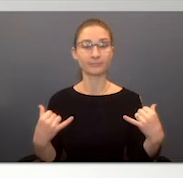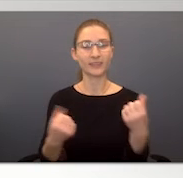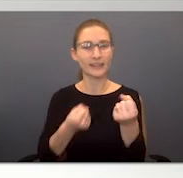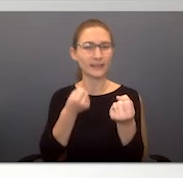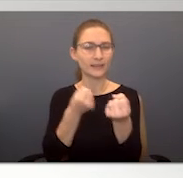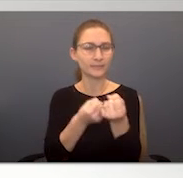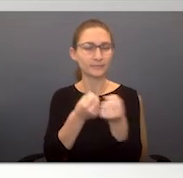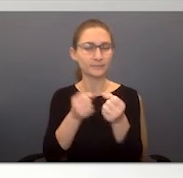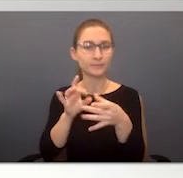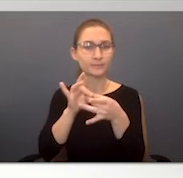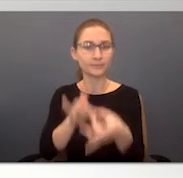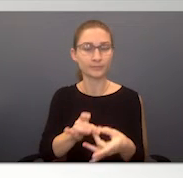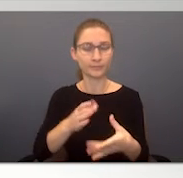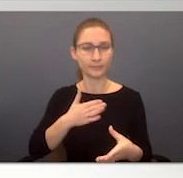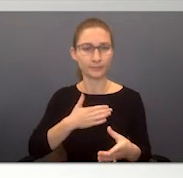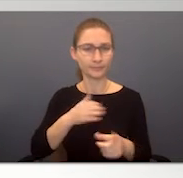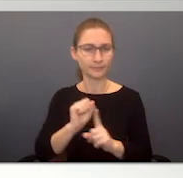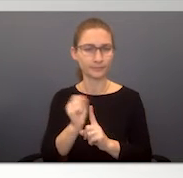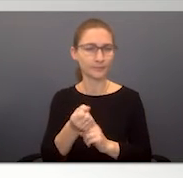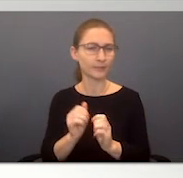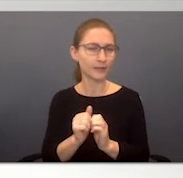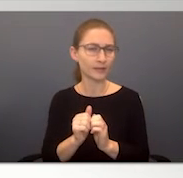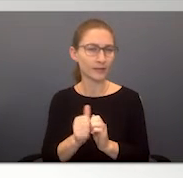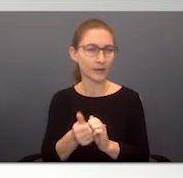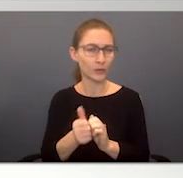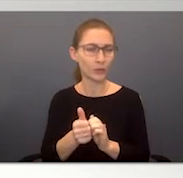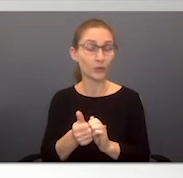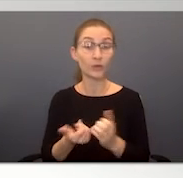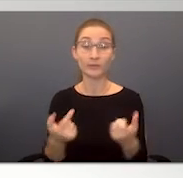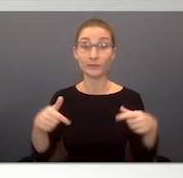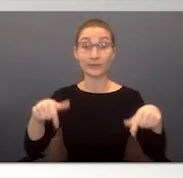afraid and work as a team.